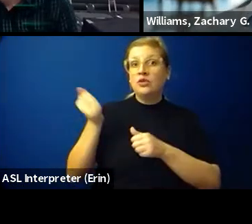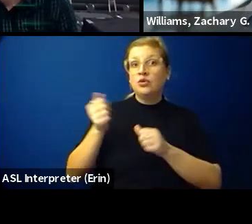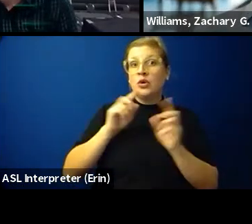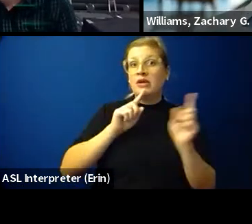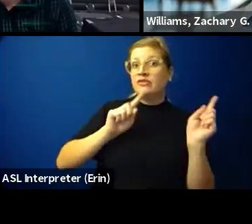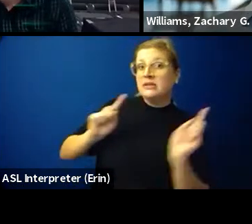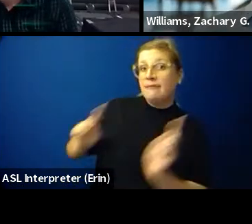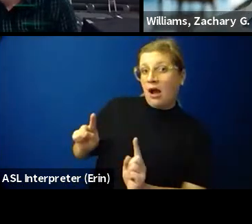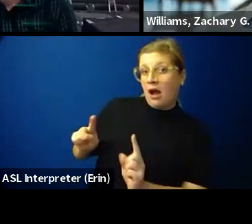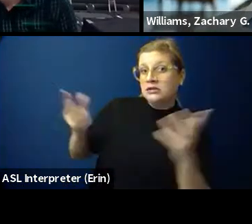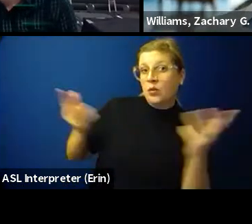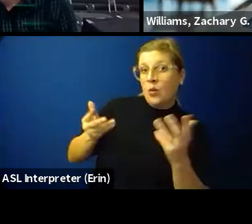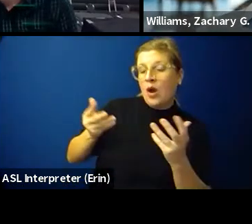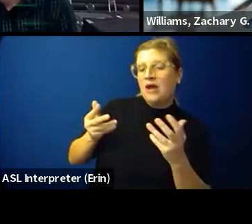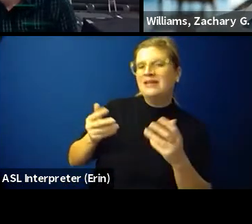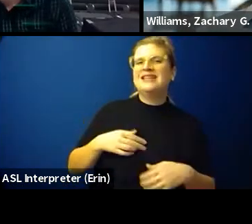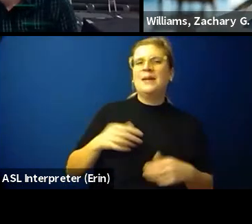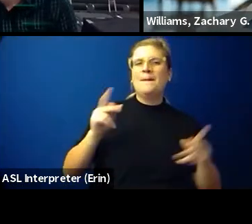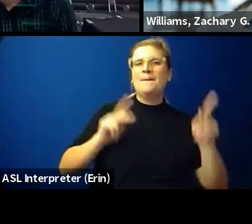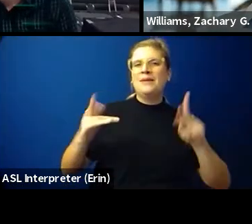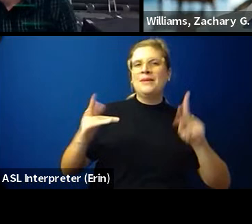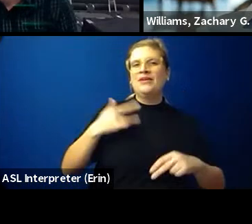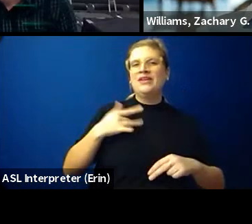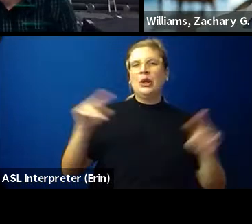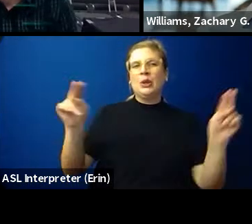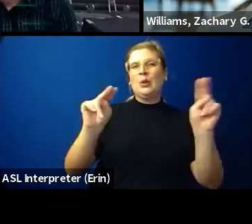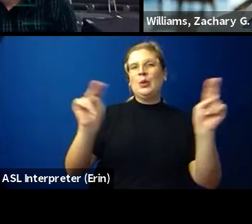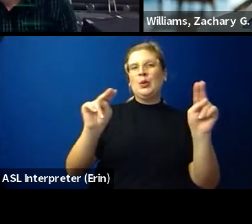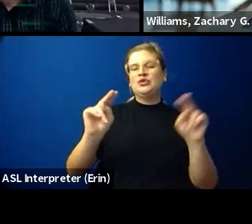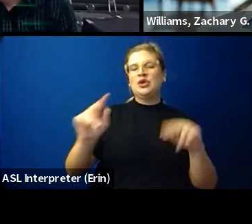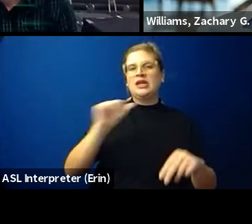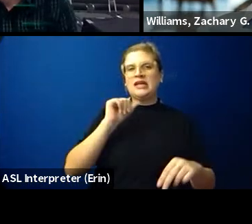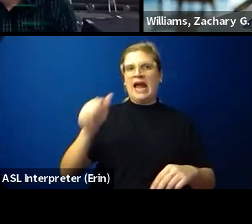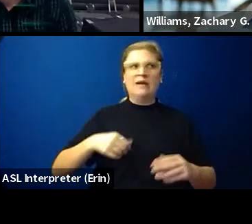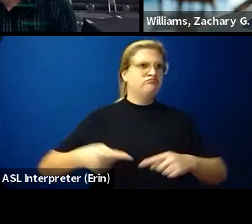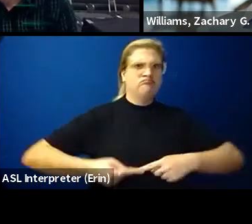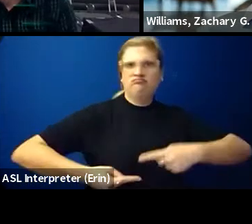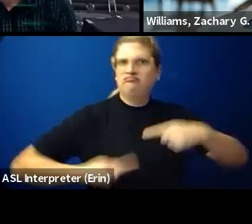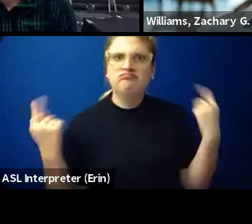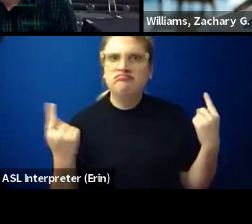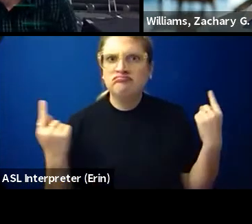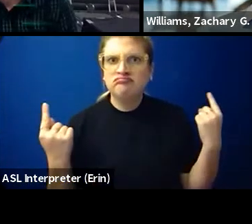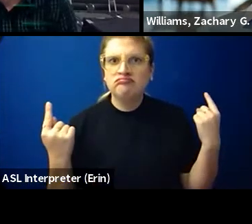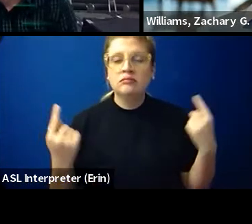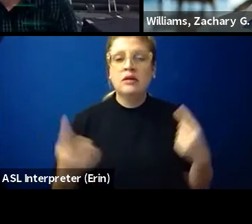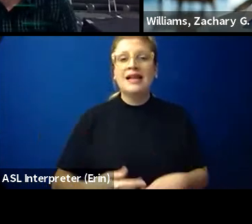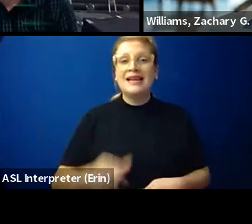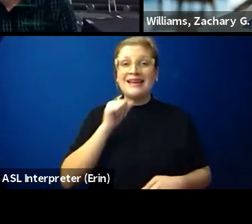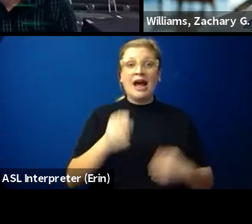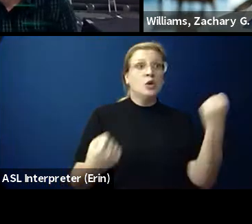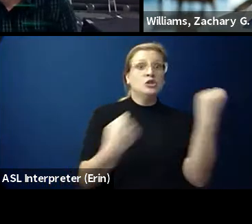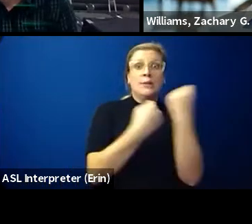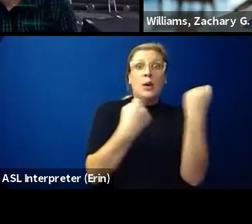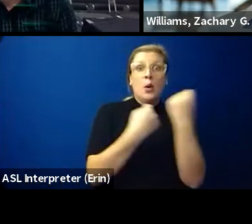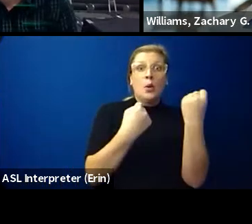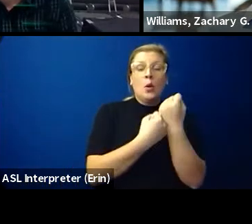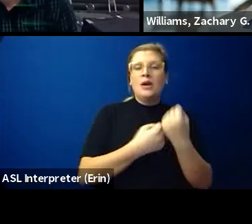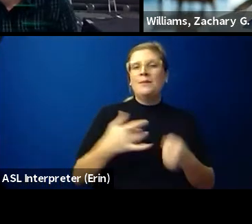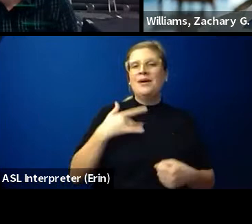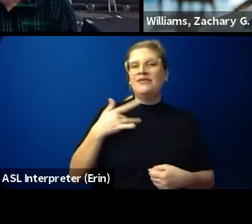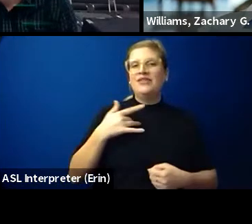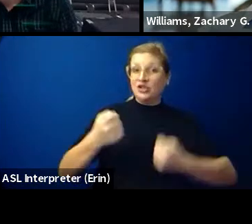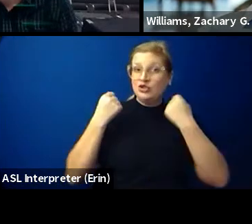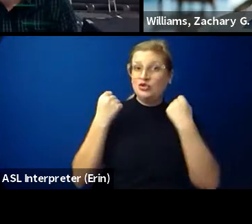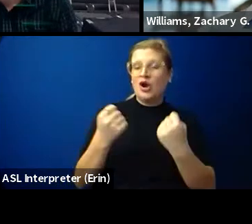being that they're pretty neutral and not opposed. They're not super for it. They really don't feel strongly either way. So we're